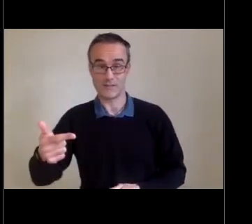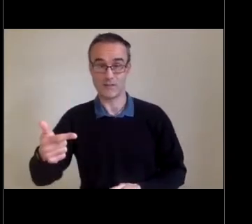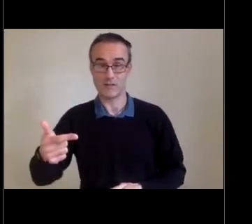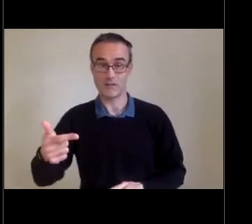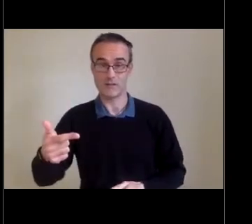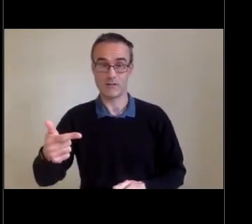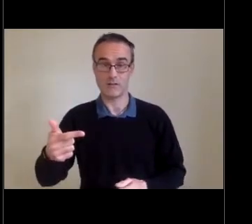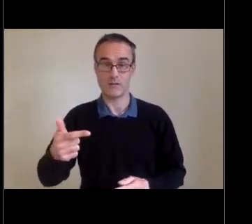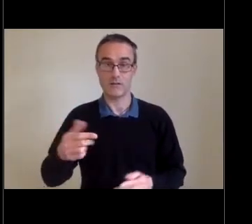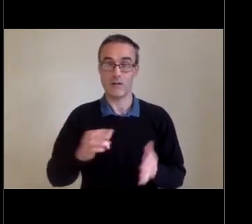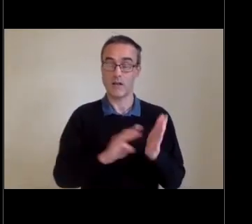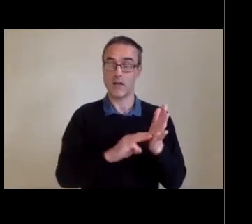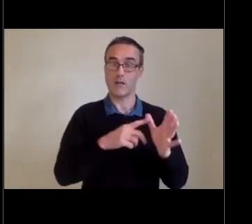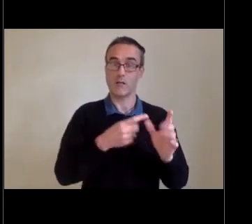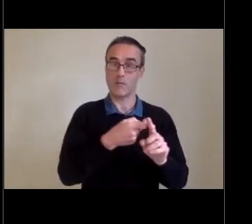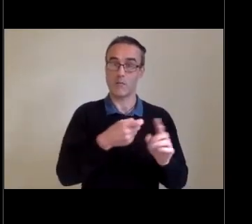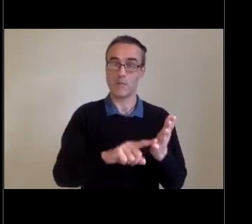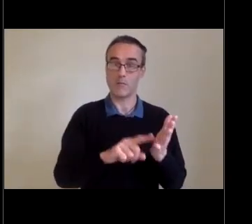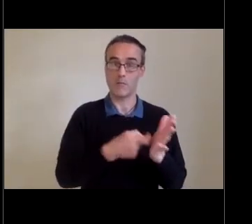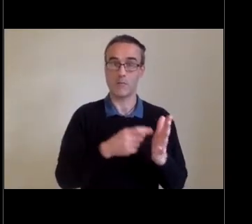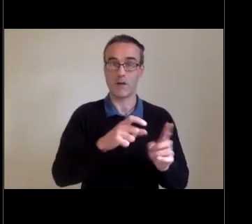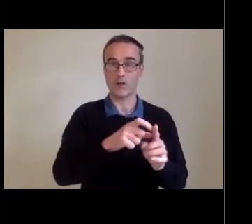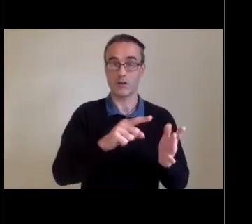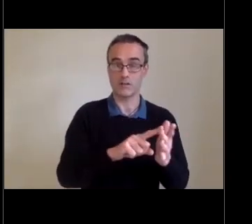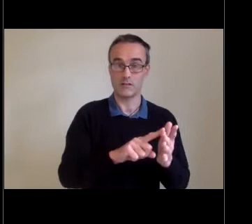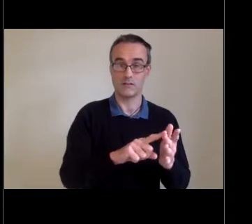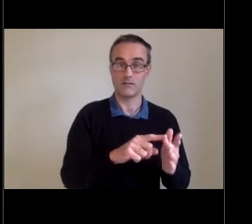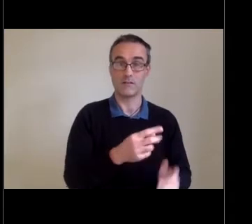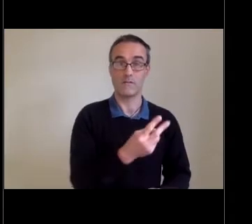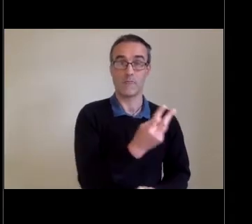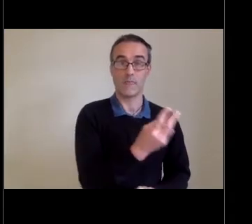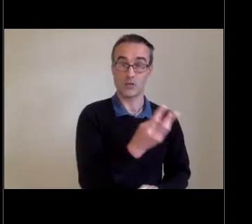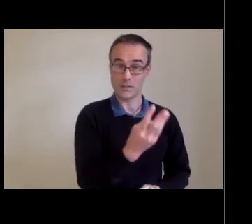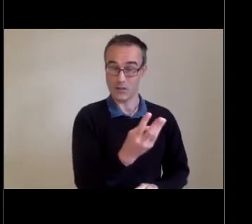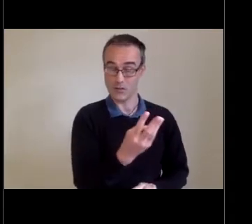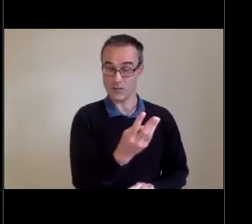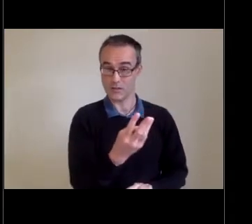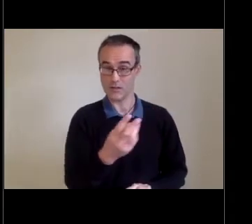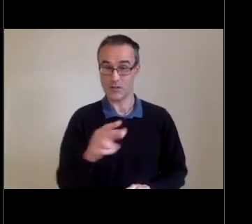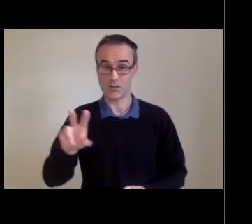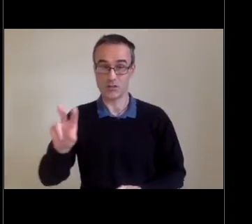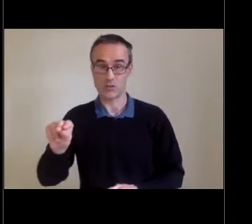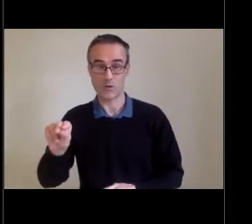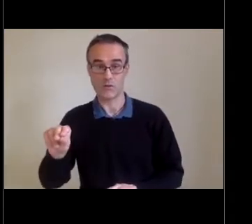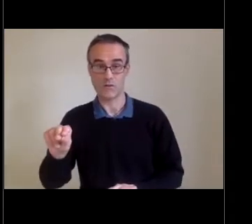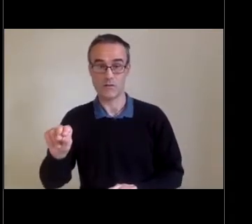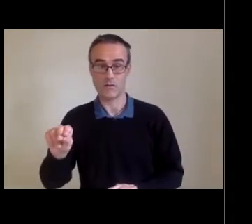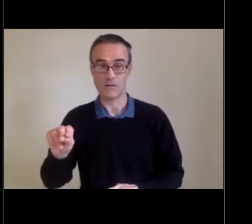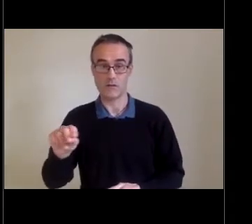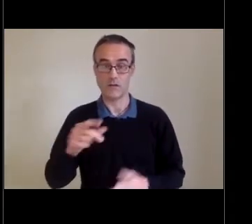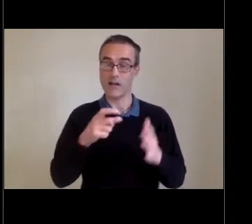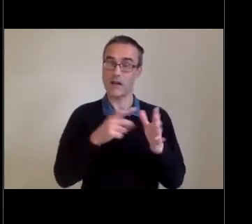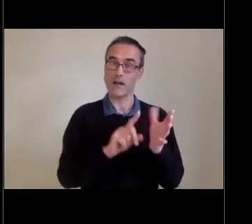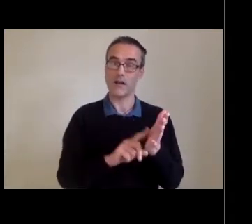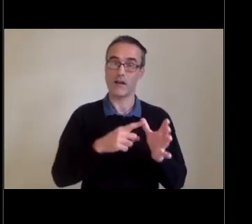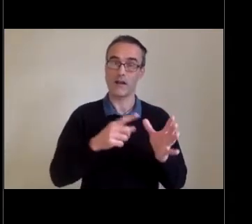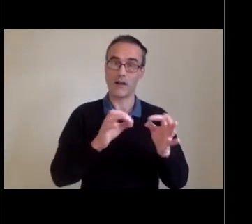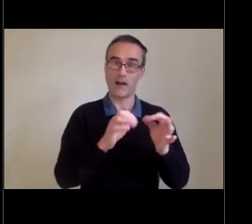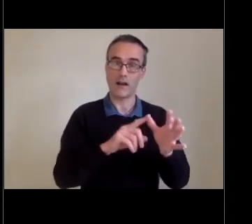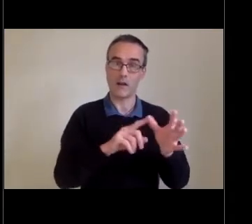Makurdi, have 23 males to 12 females. University of Calabar, we